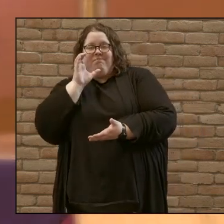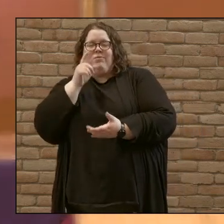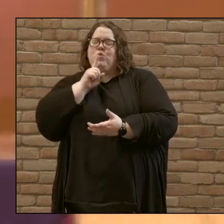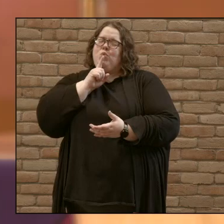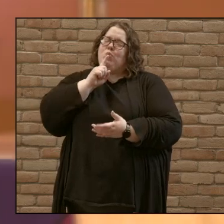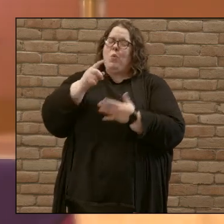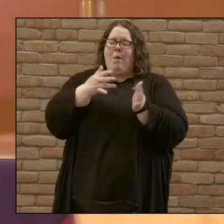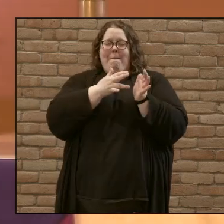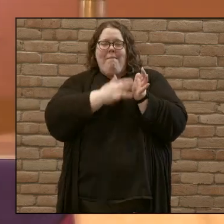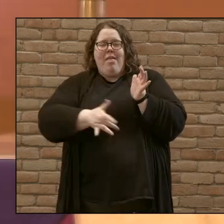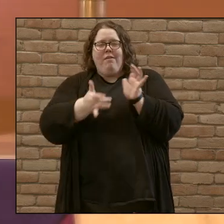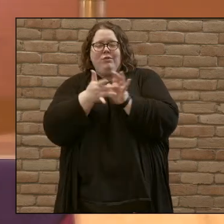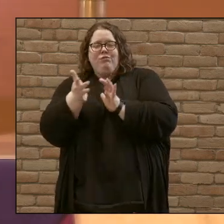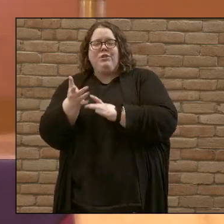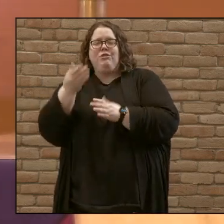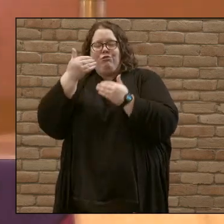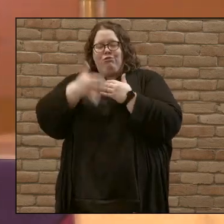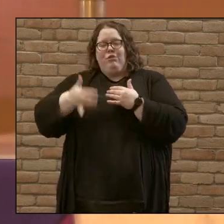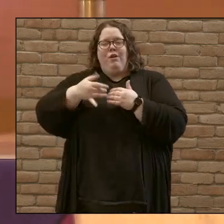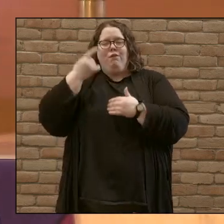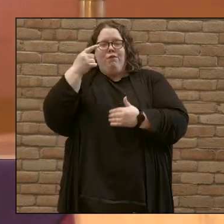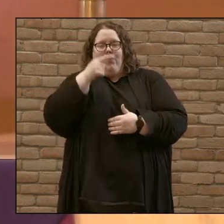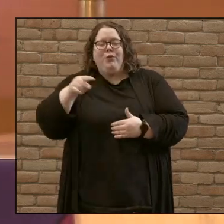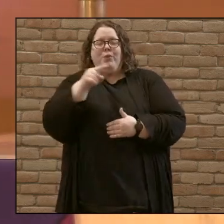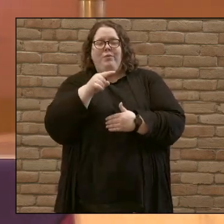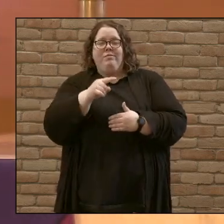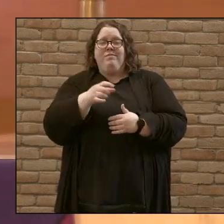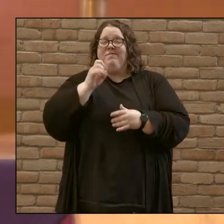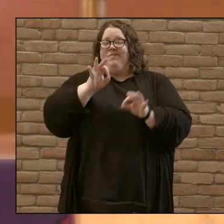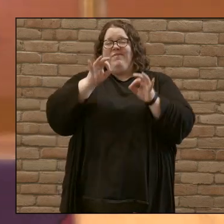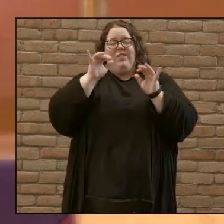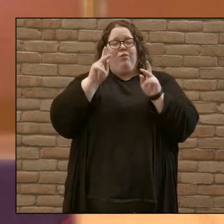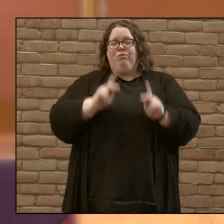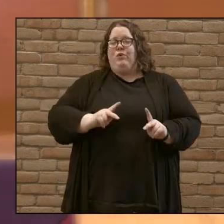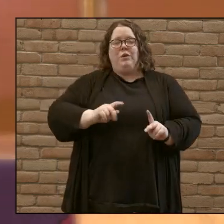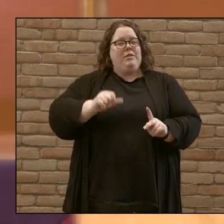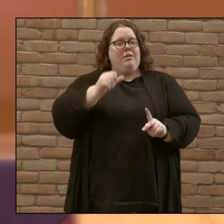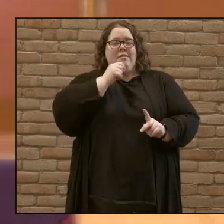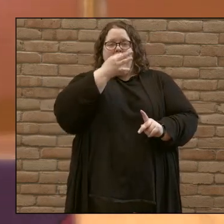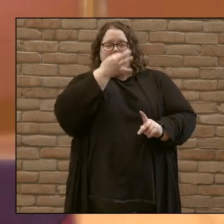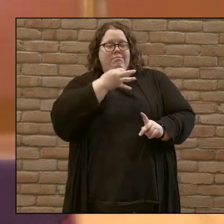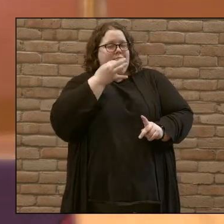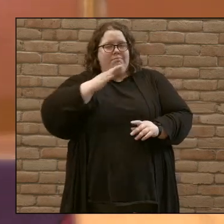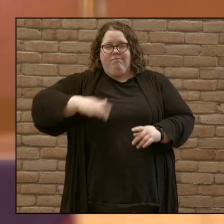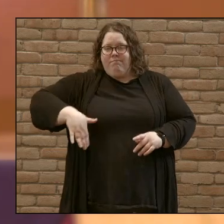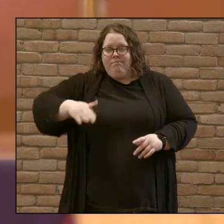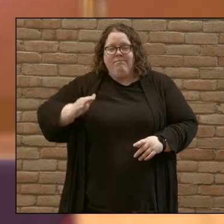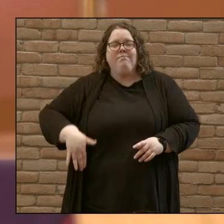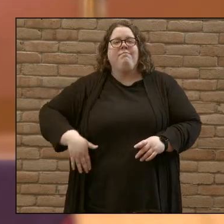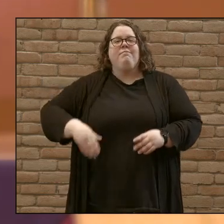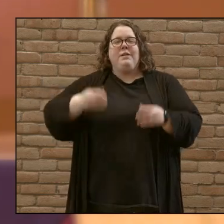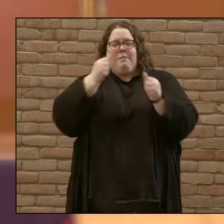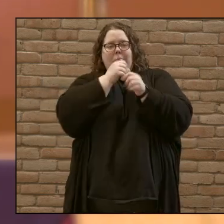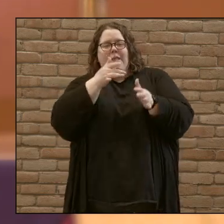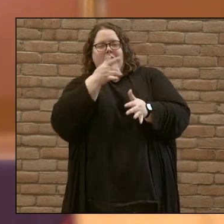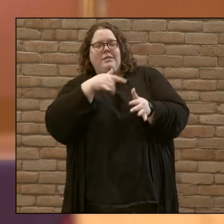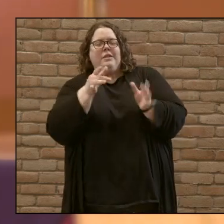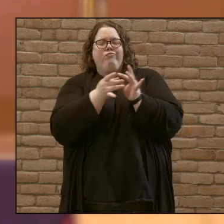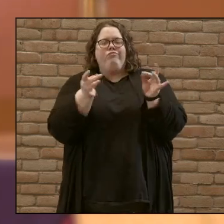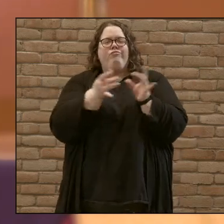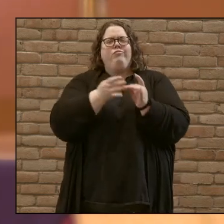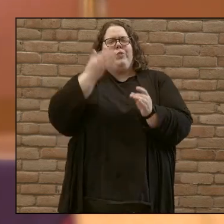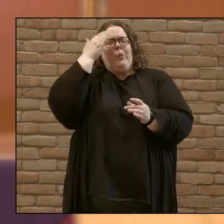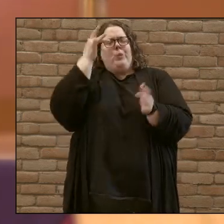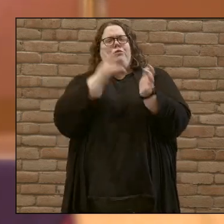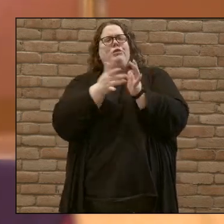that doesn't receive communion, you can share this blessing with them. Know that Jesus loves you and he will always be with